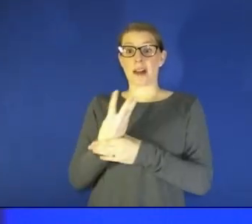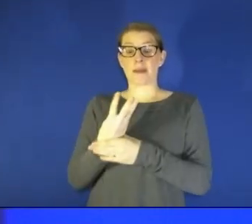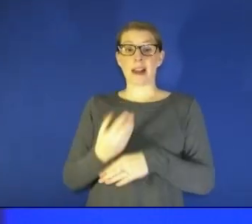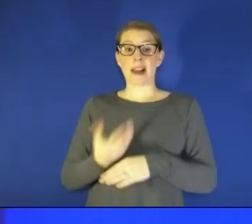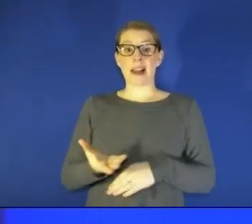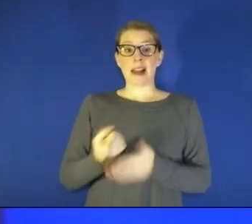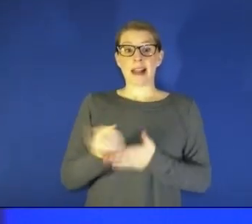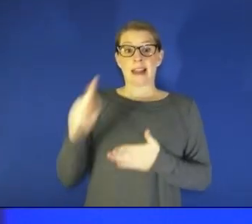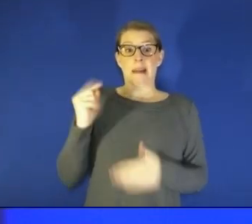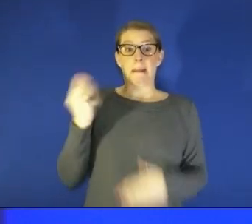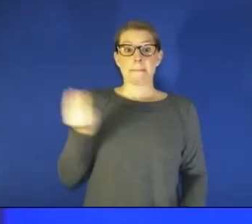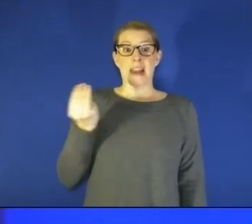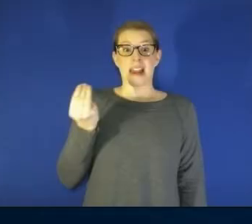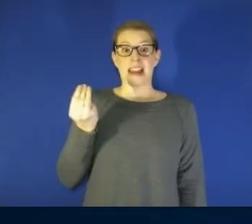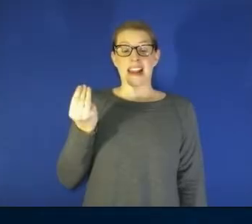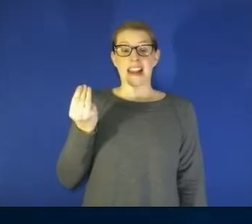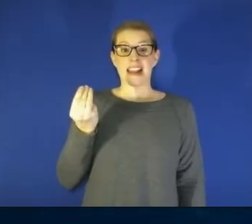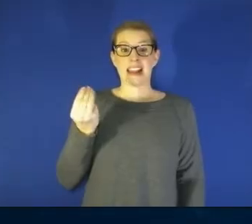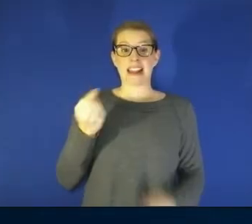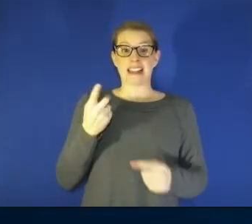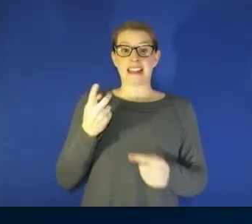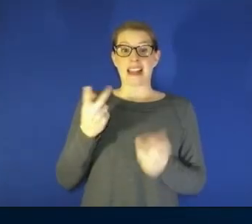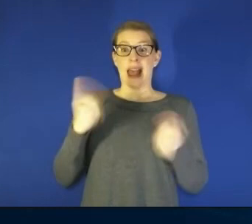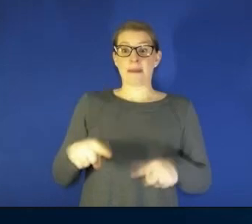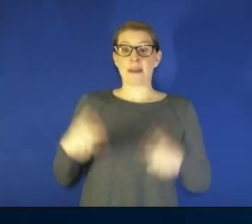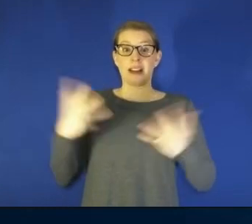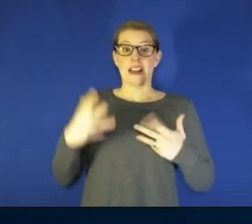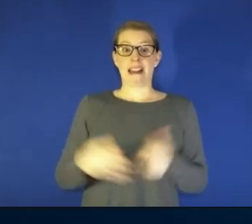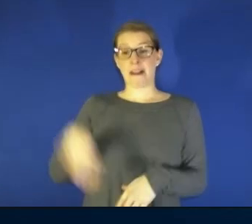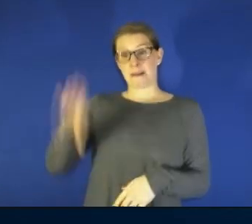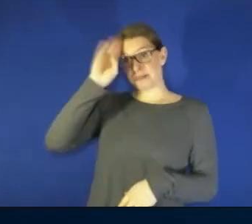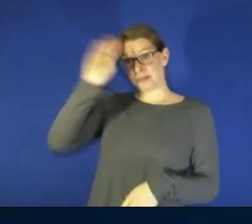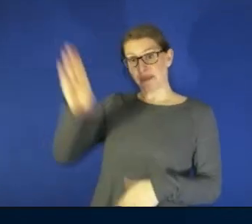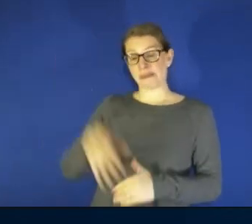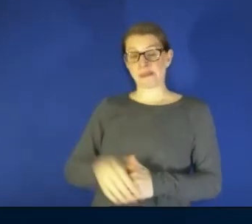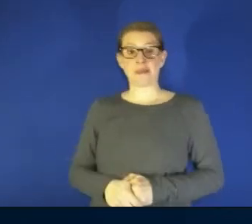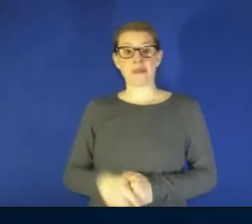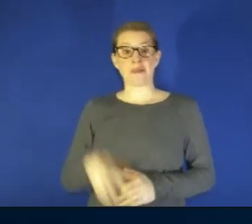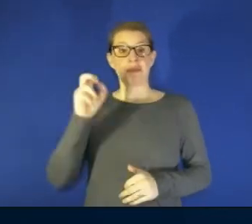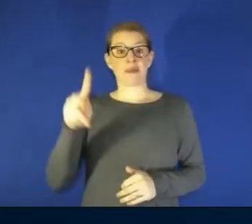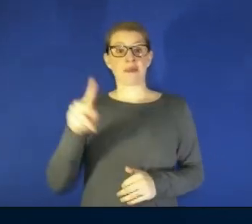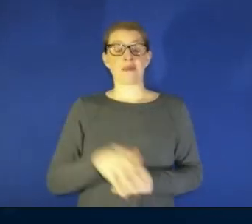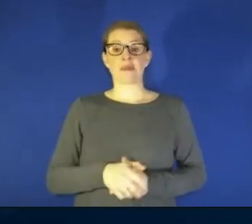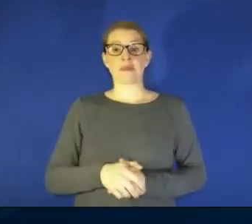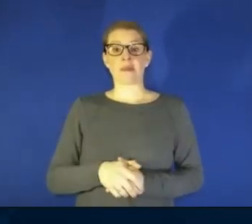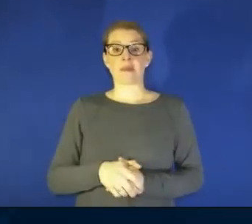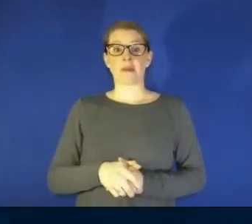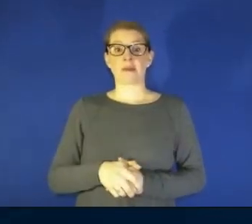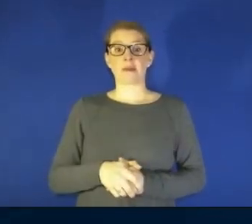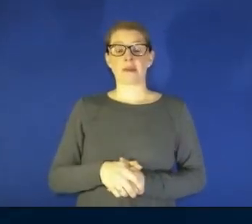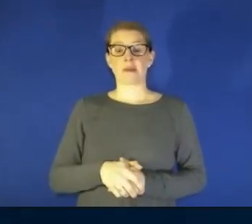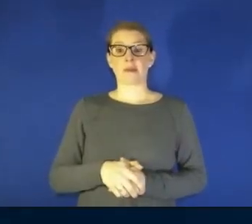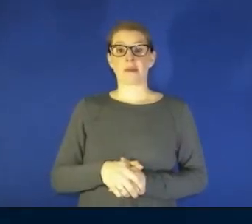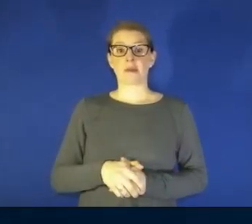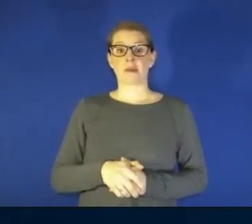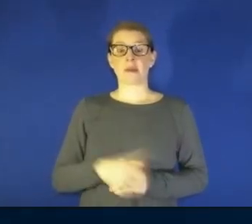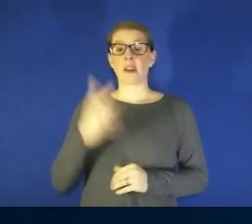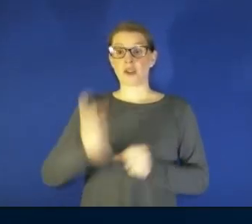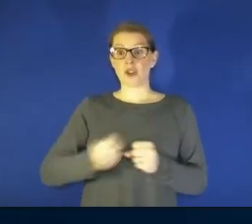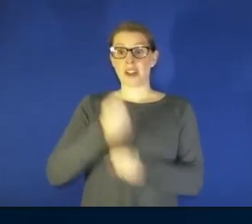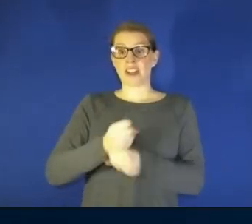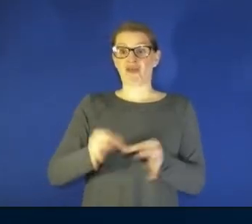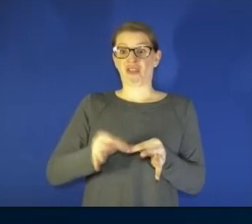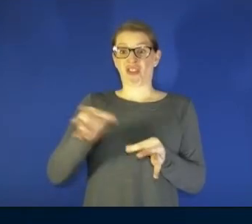Monday, here's what happened. Hey guys. Okay, so it's 2 years past when I'm supposed